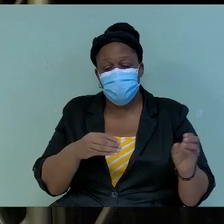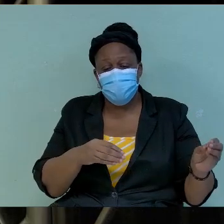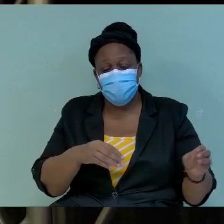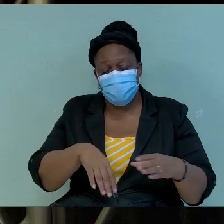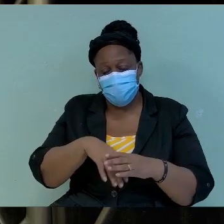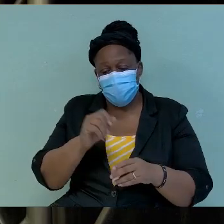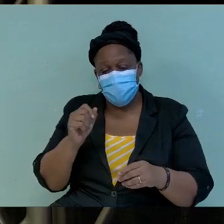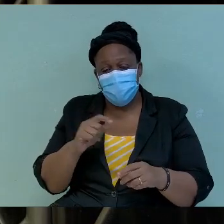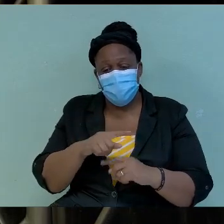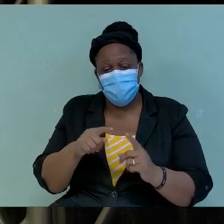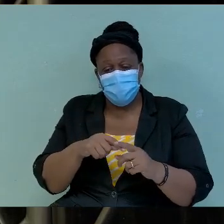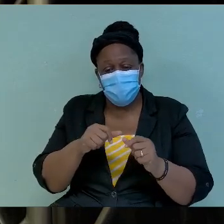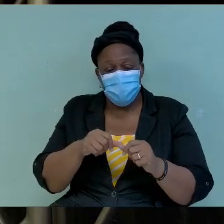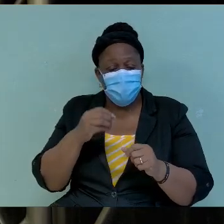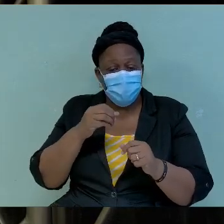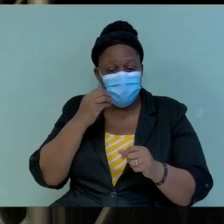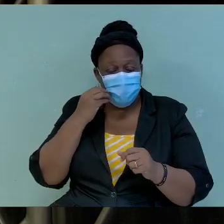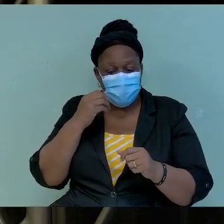curfew, 6.